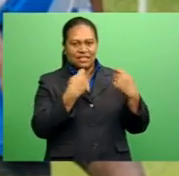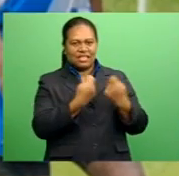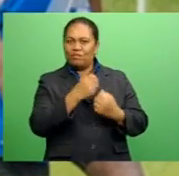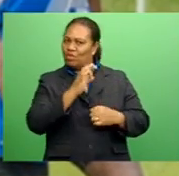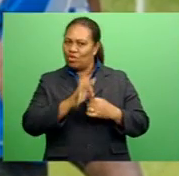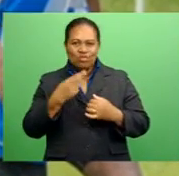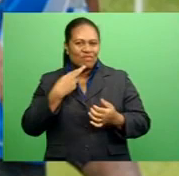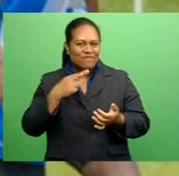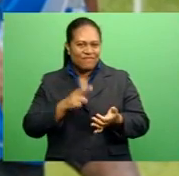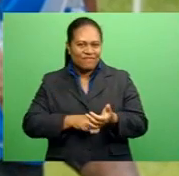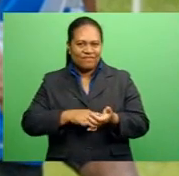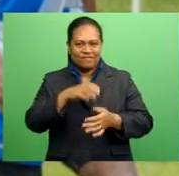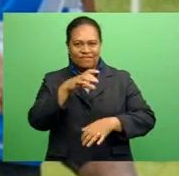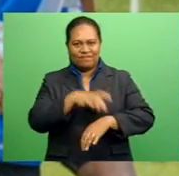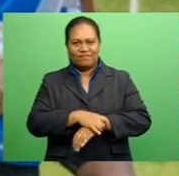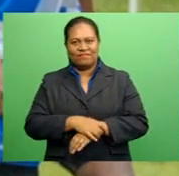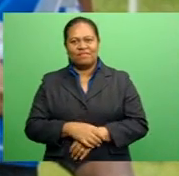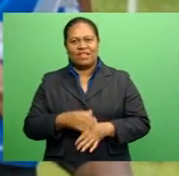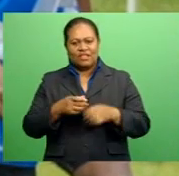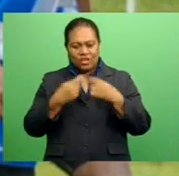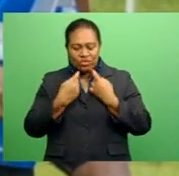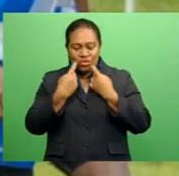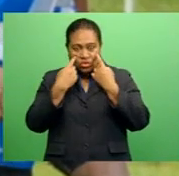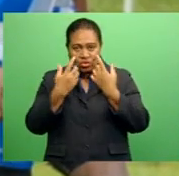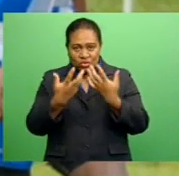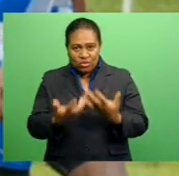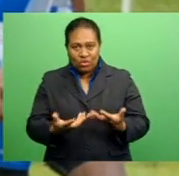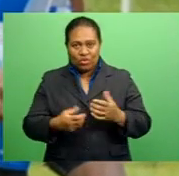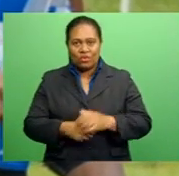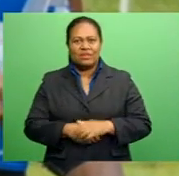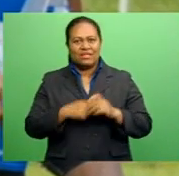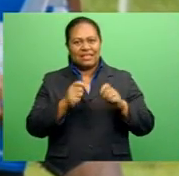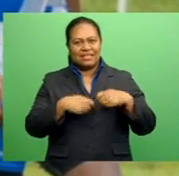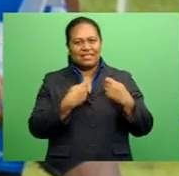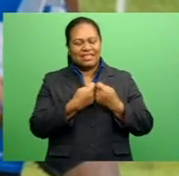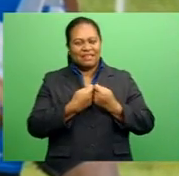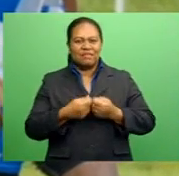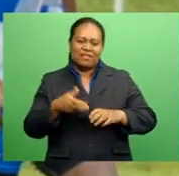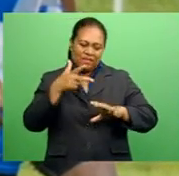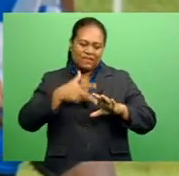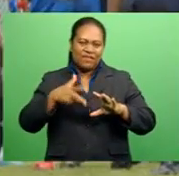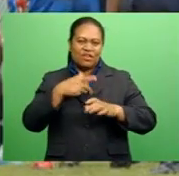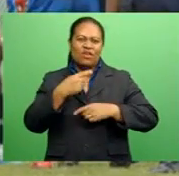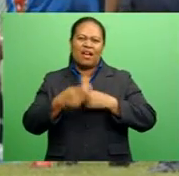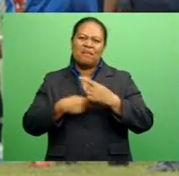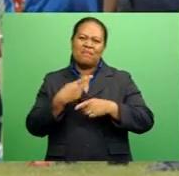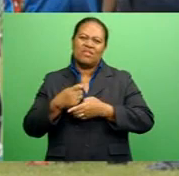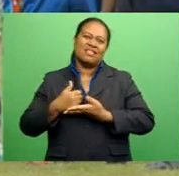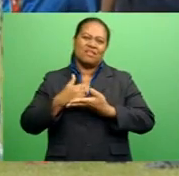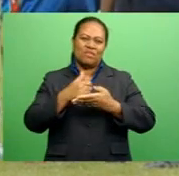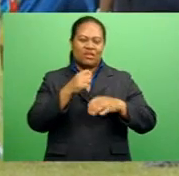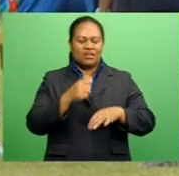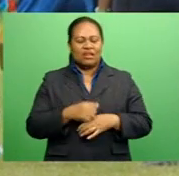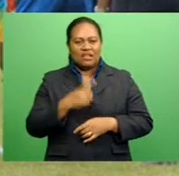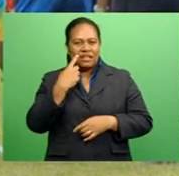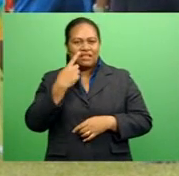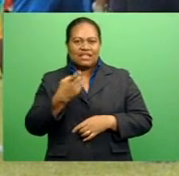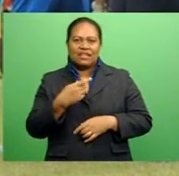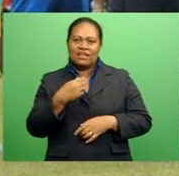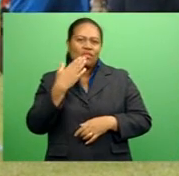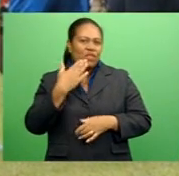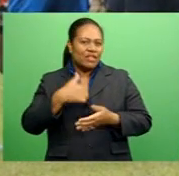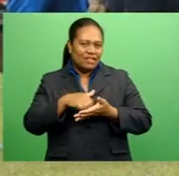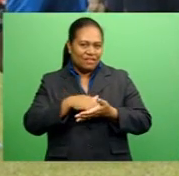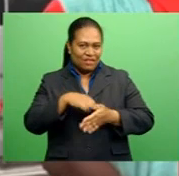incident. The team released a video today asking fans for their support and to stop attacking the police players on social media about